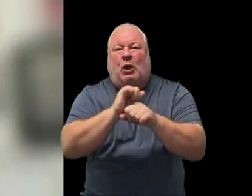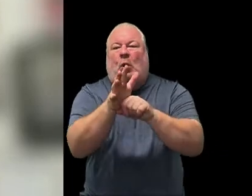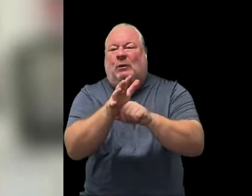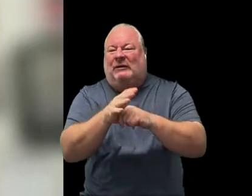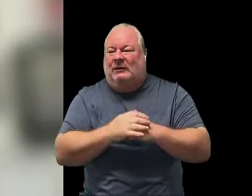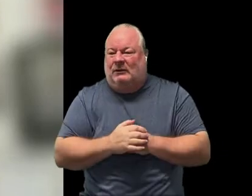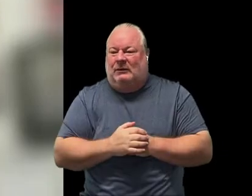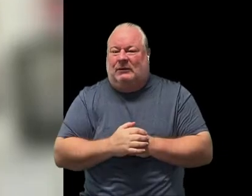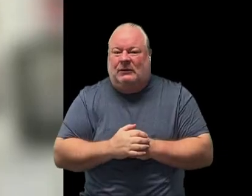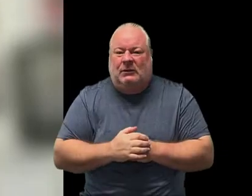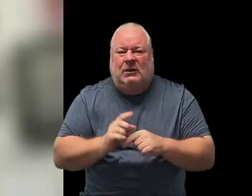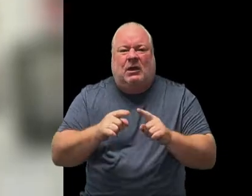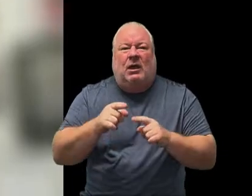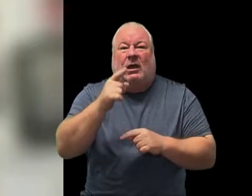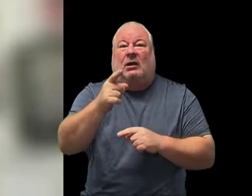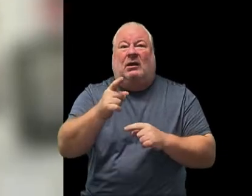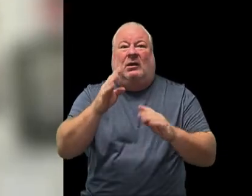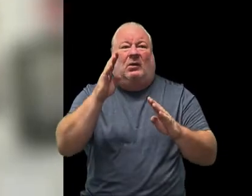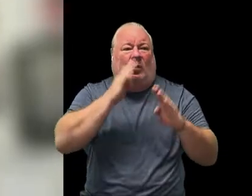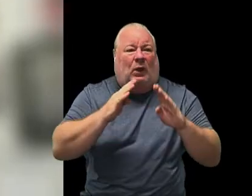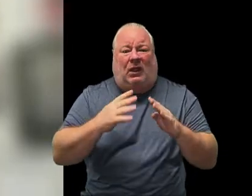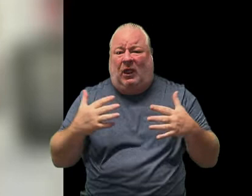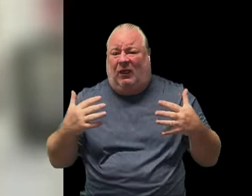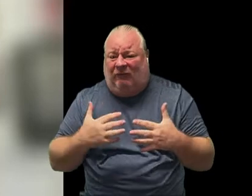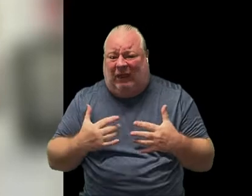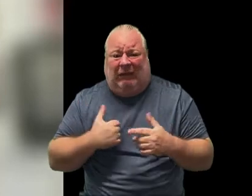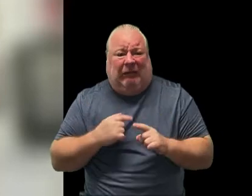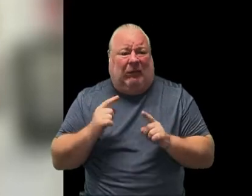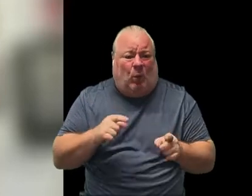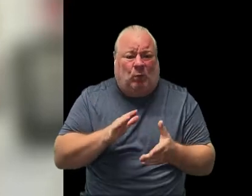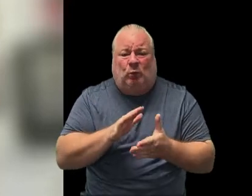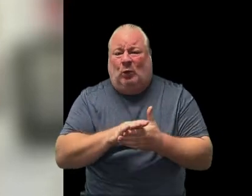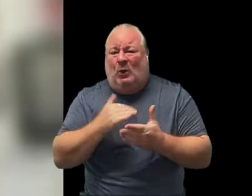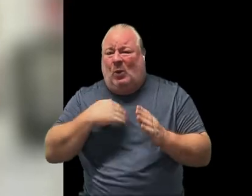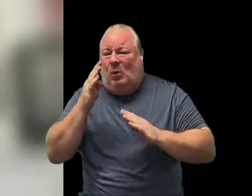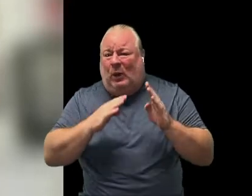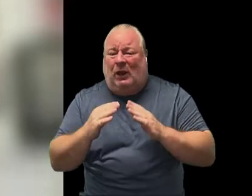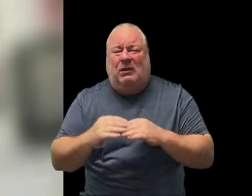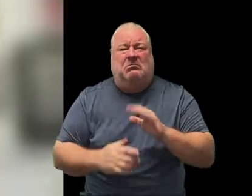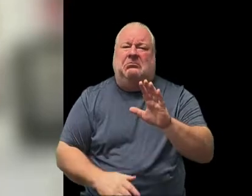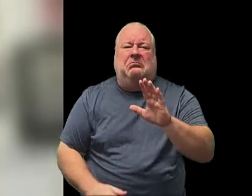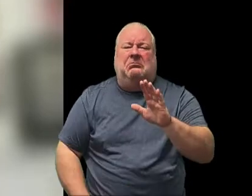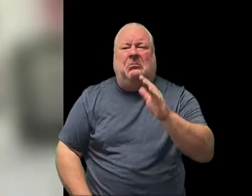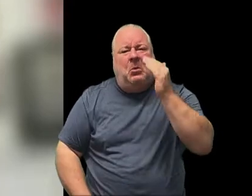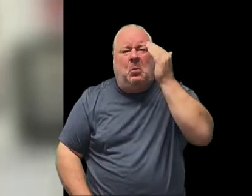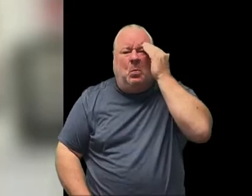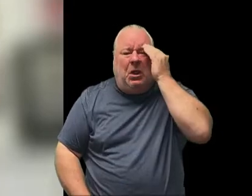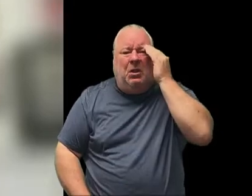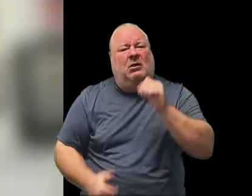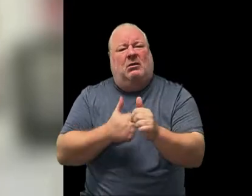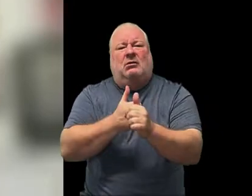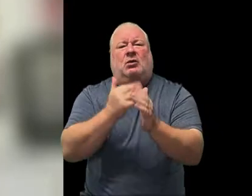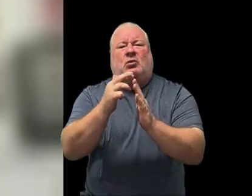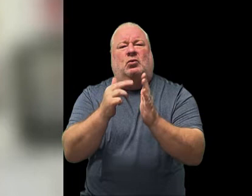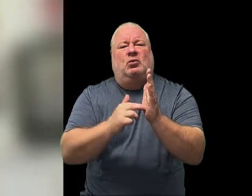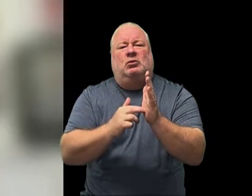but I don't want you to be afraid. I just want you to be aware that we